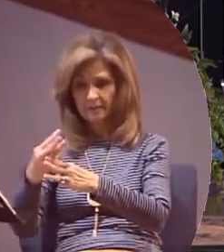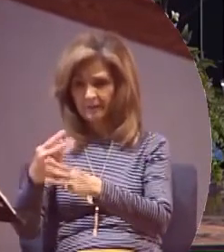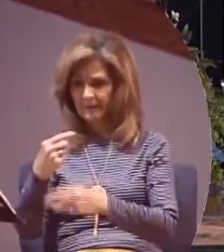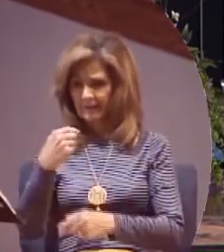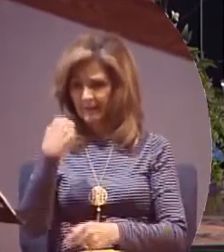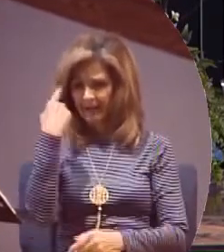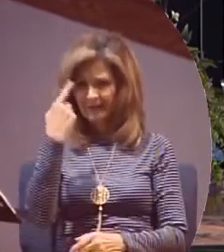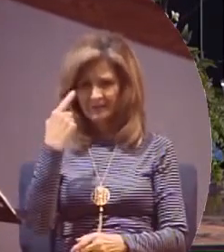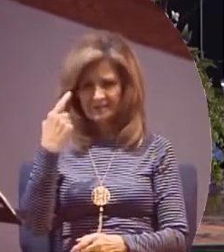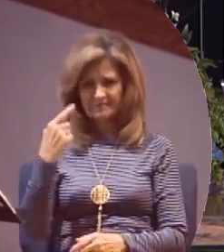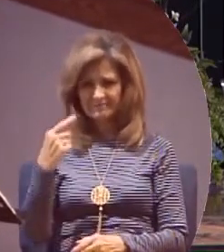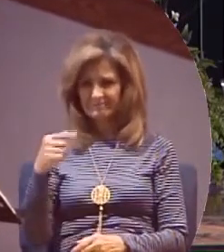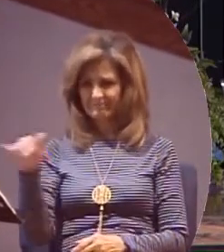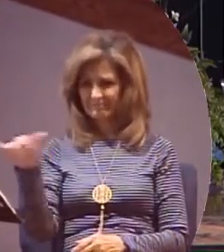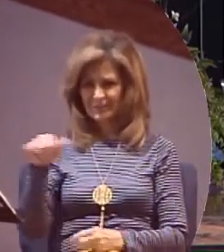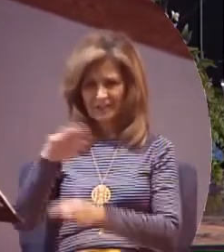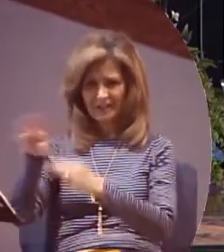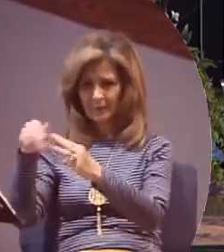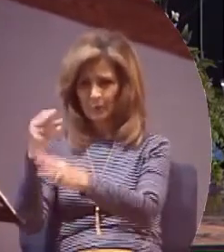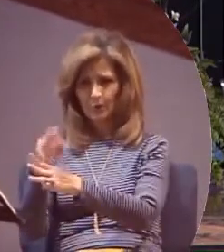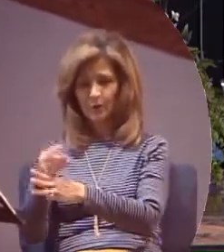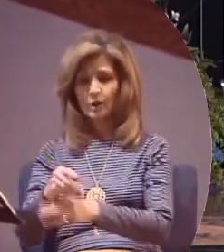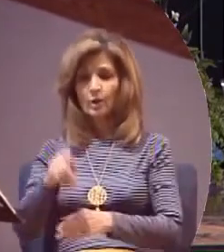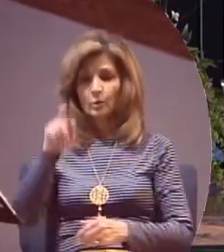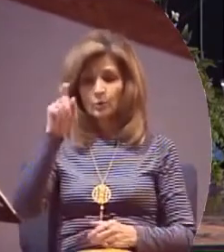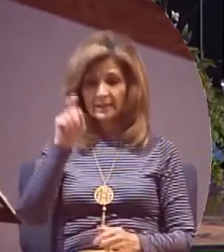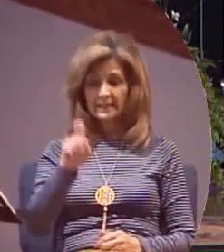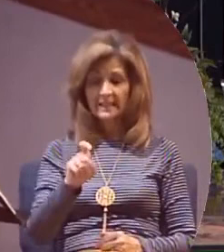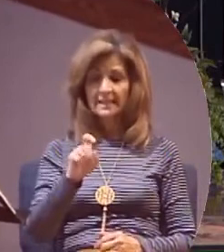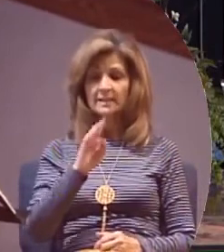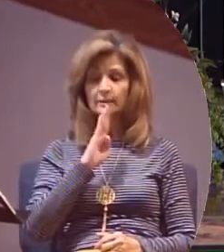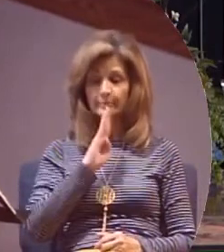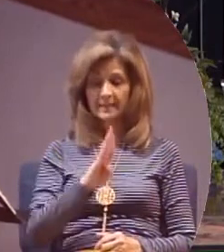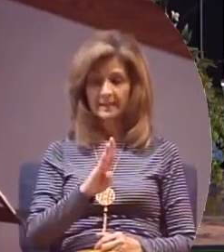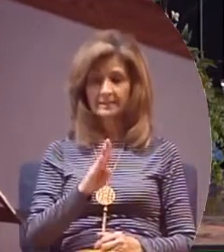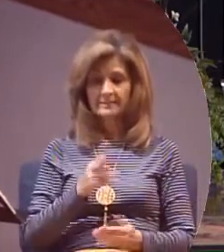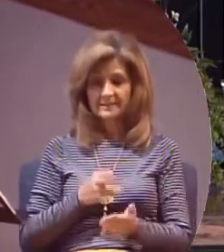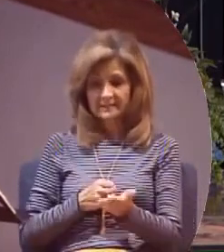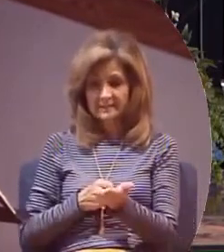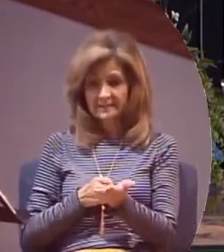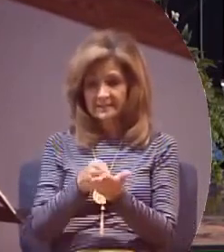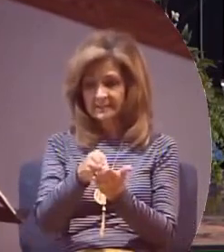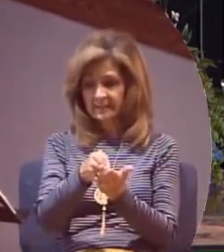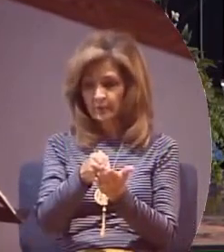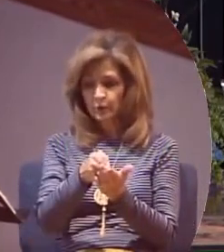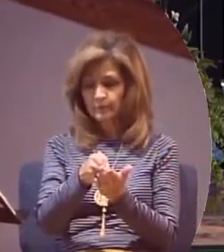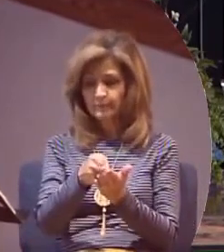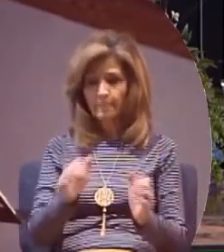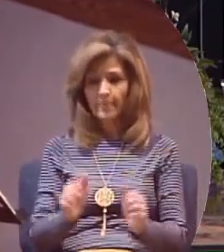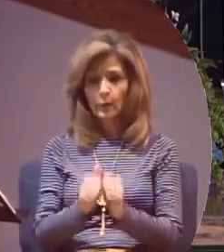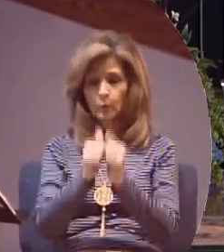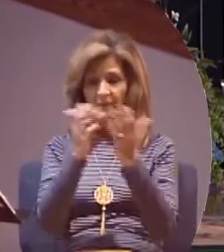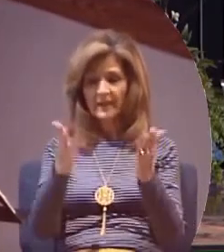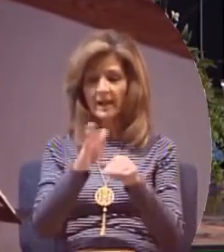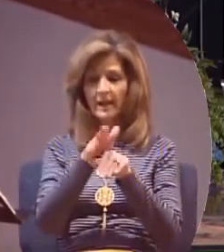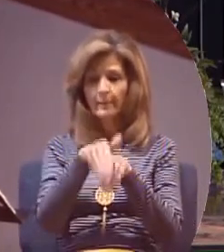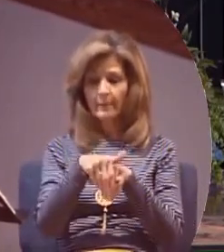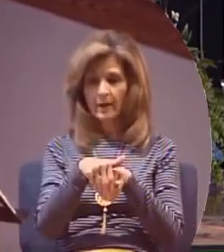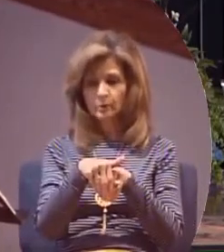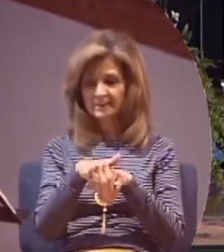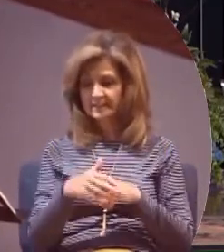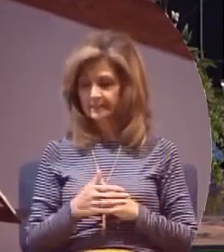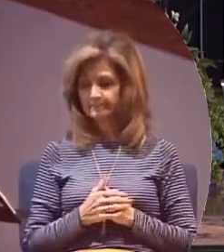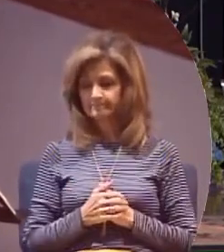in us. We need to be unfeigned, sincere without